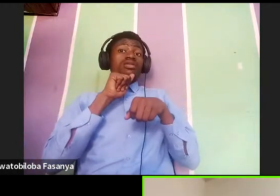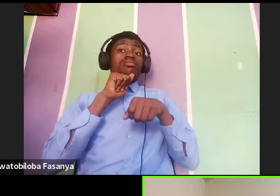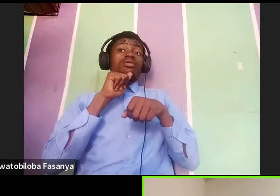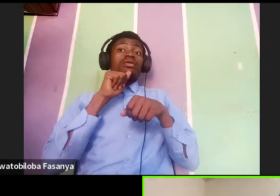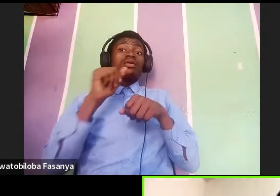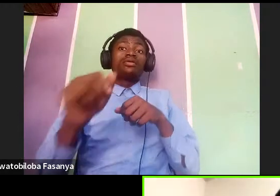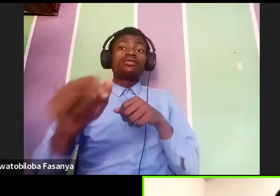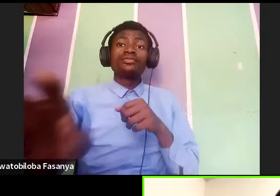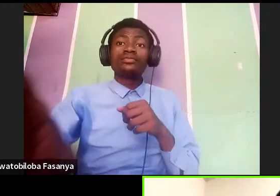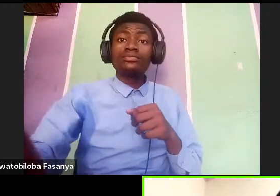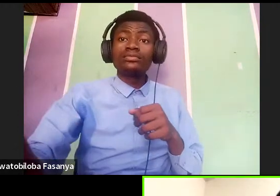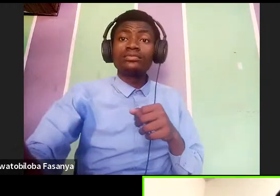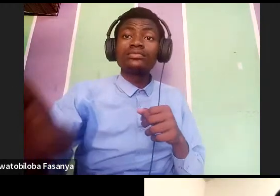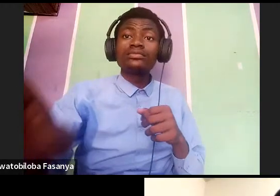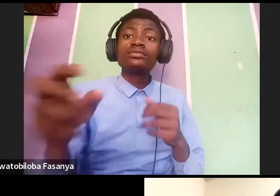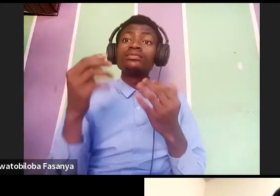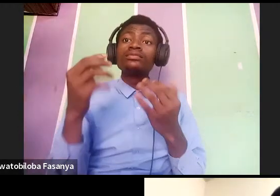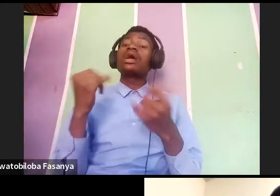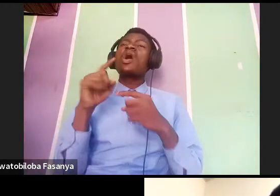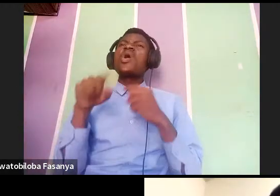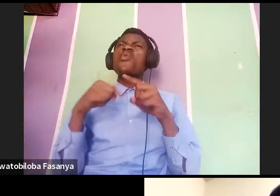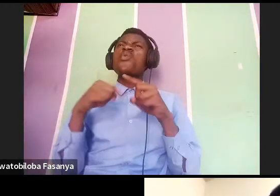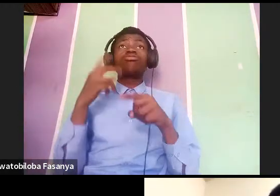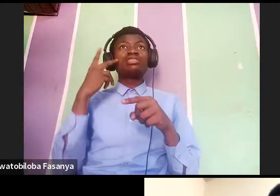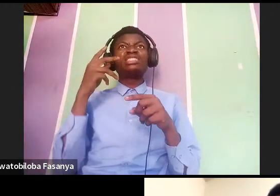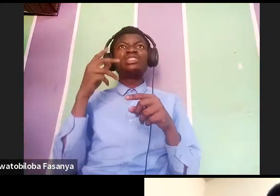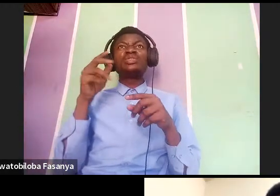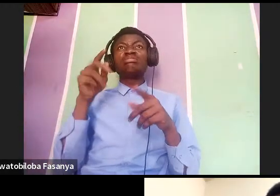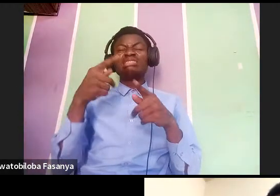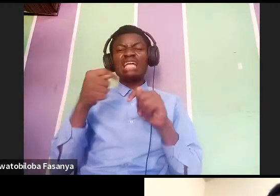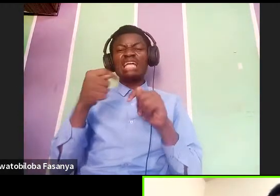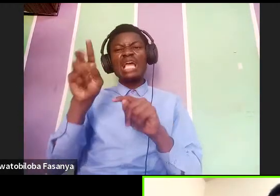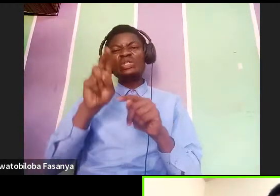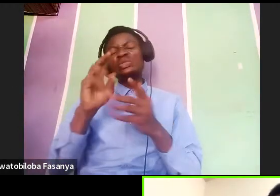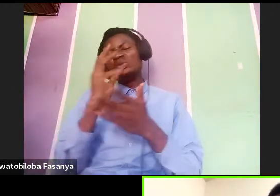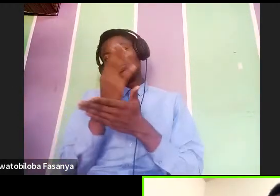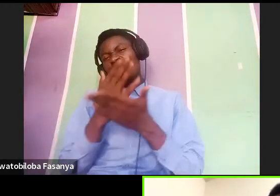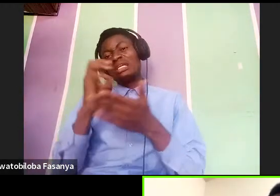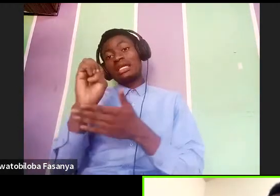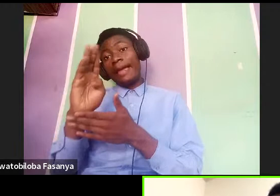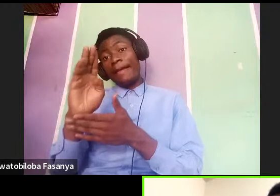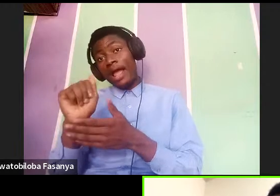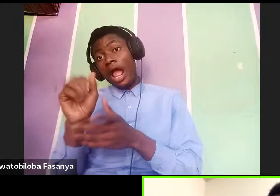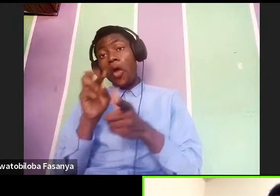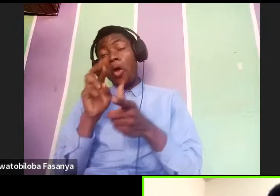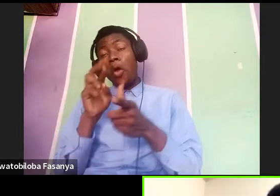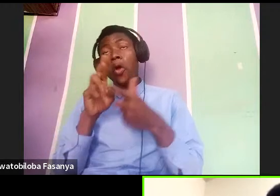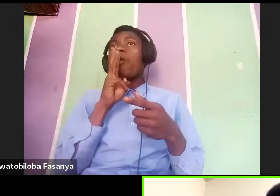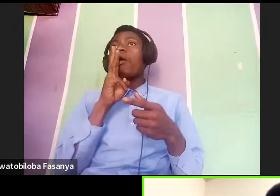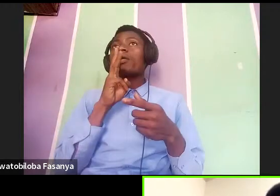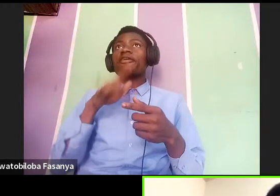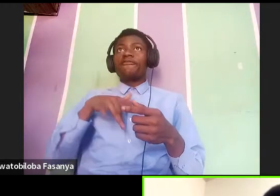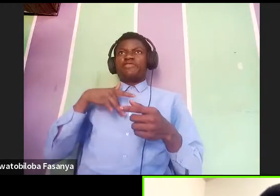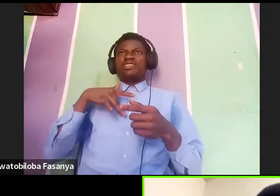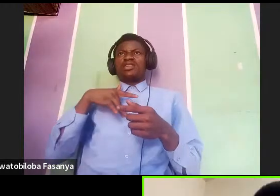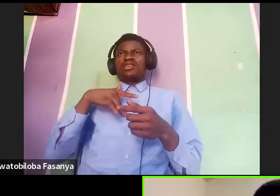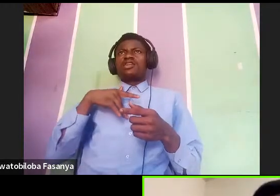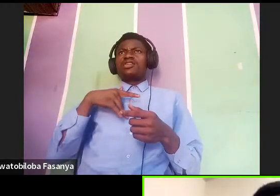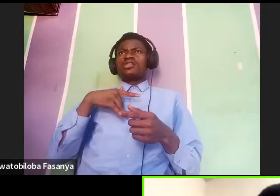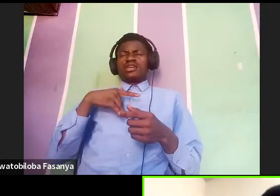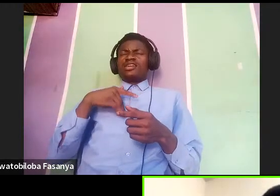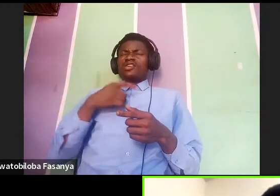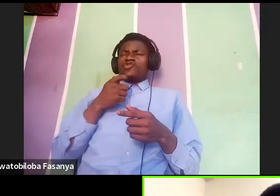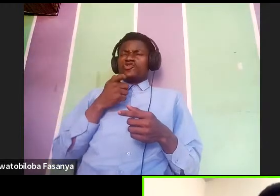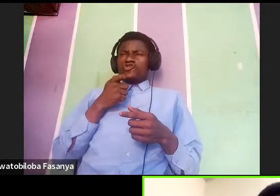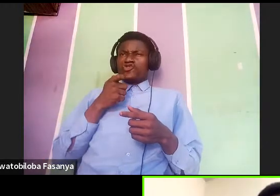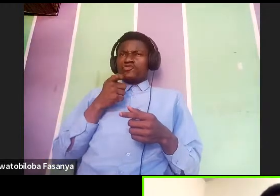it seems a little bit relieved, then you can assume that it seems it's been pushed down a little bit more. Yes, there